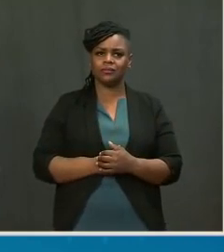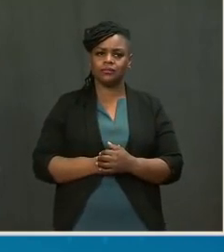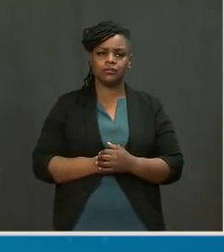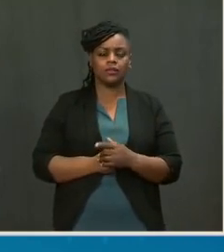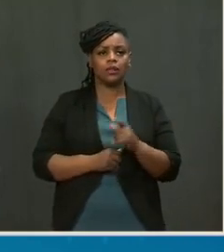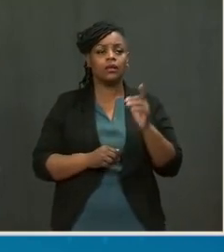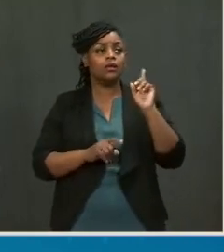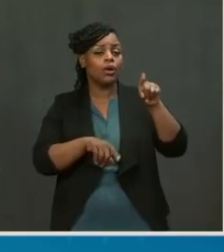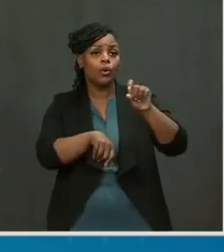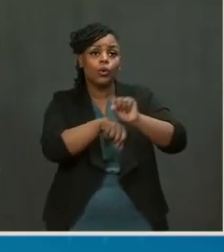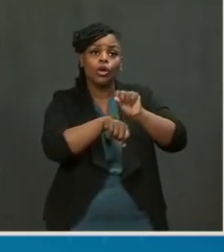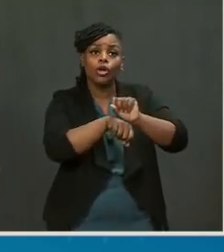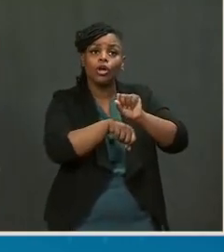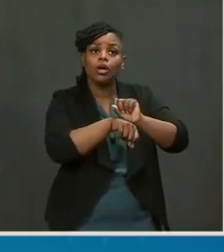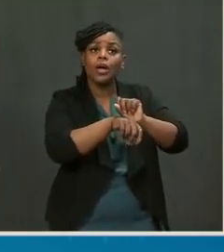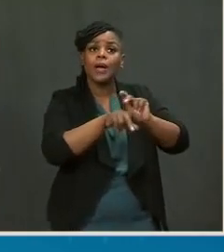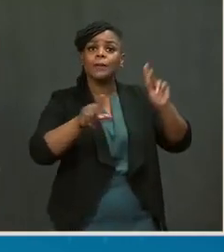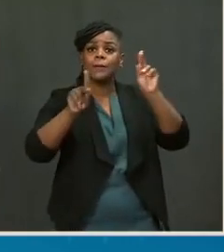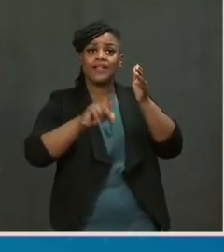the dignity of that work.